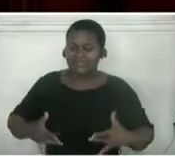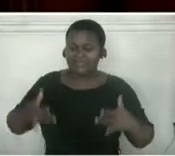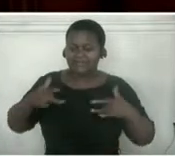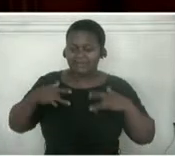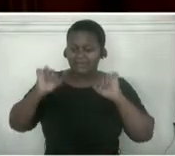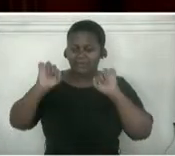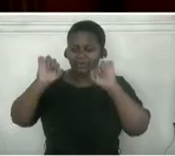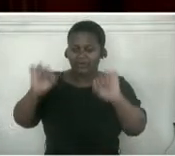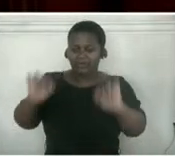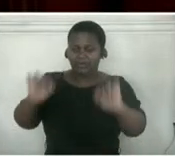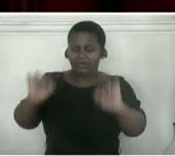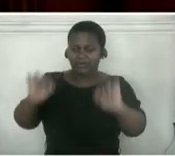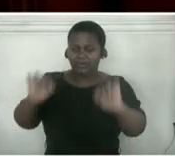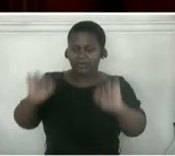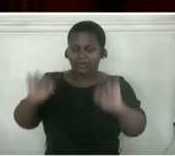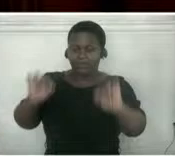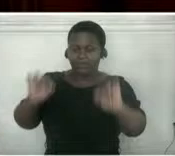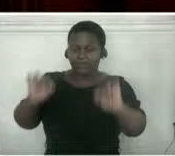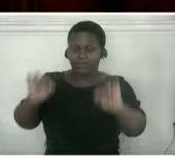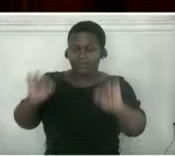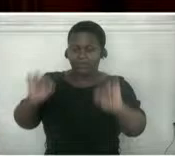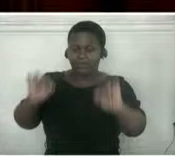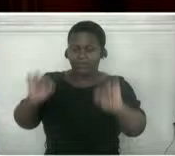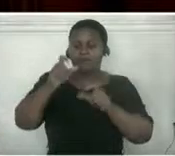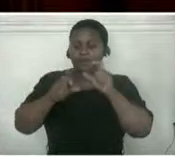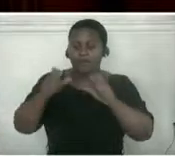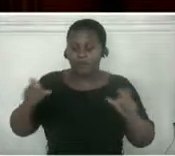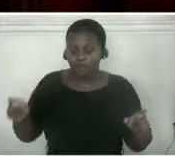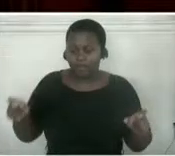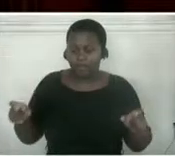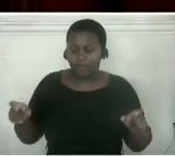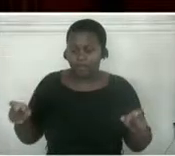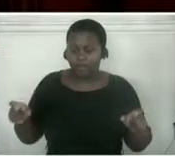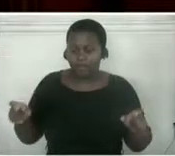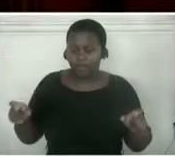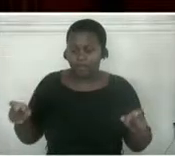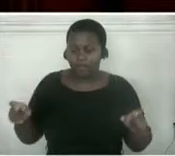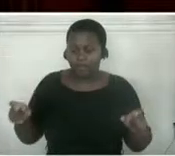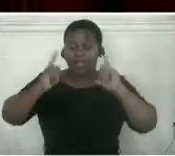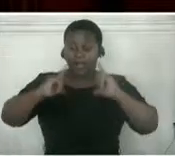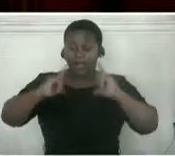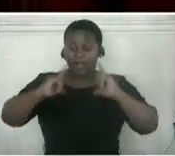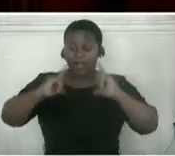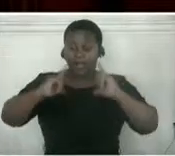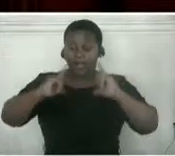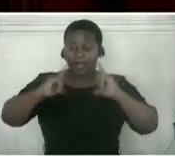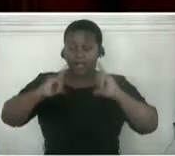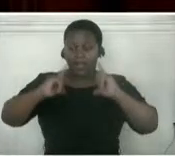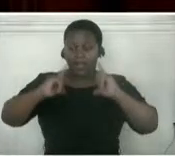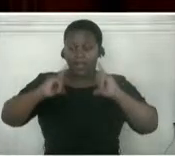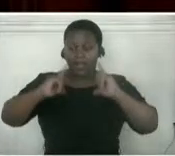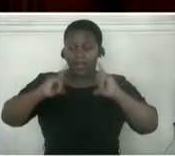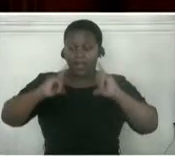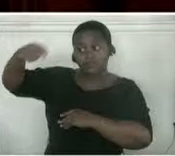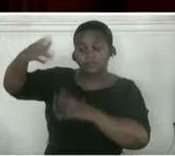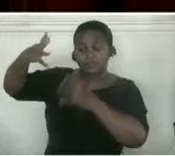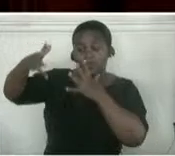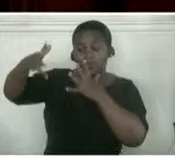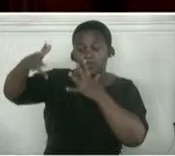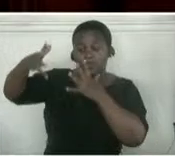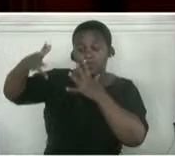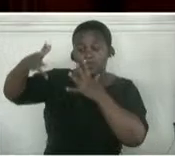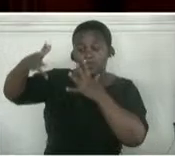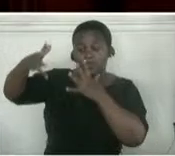save our people. At this juncture, allow me, Honourable Speaker,